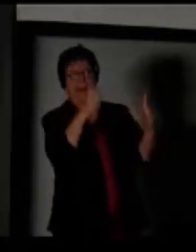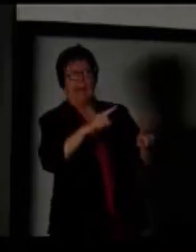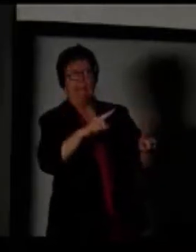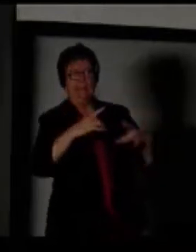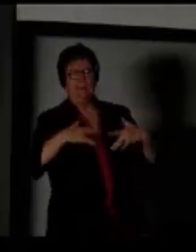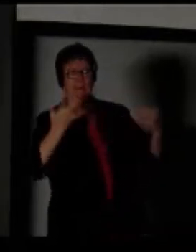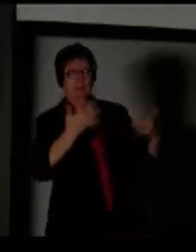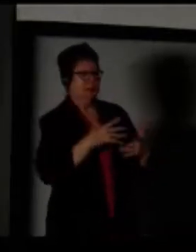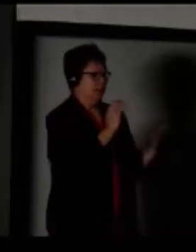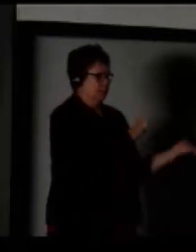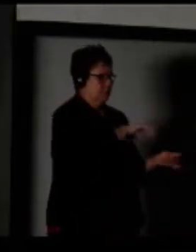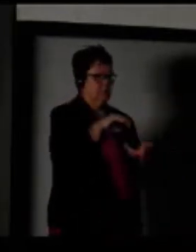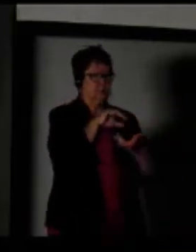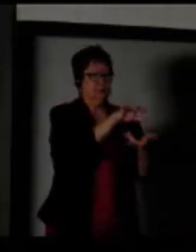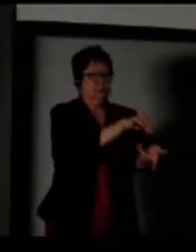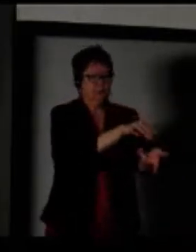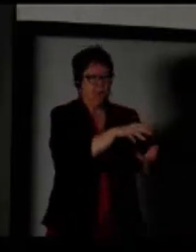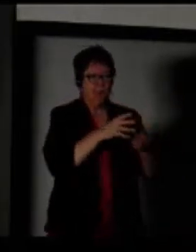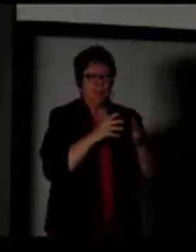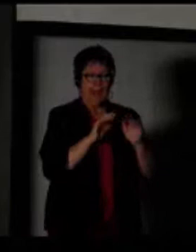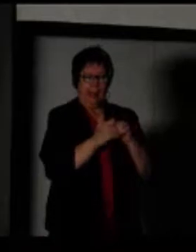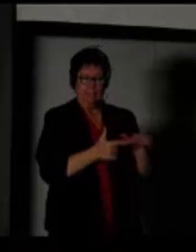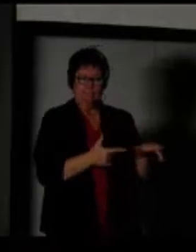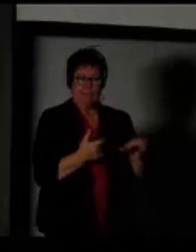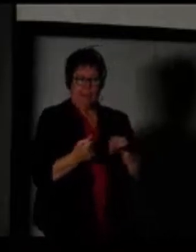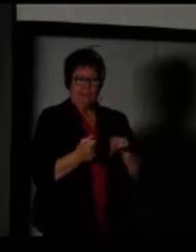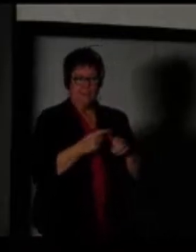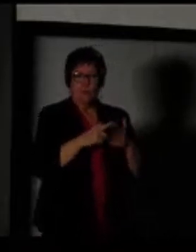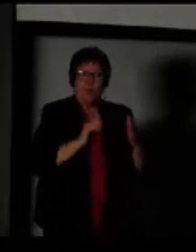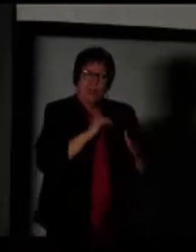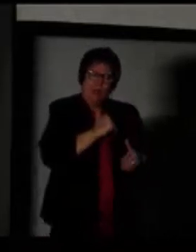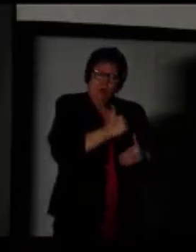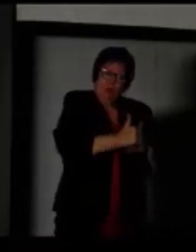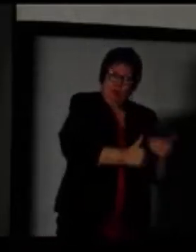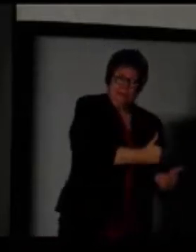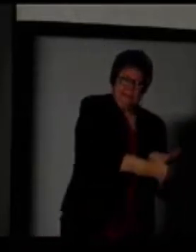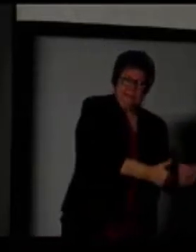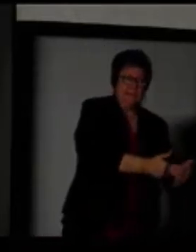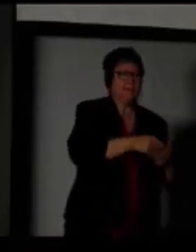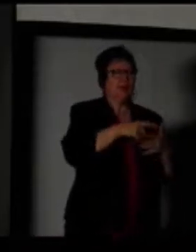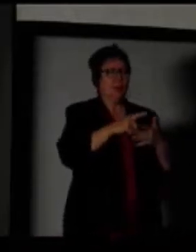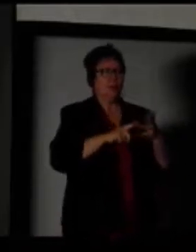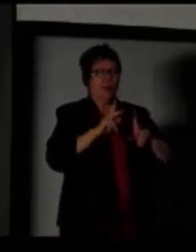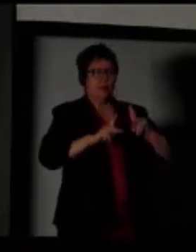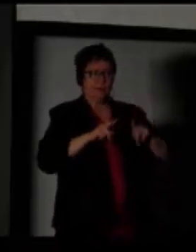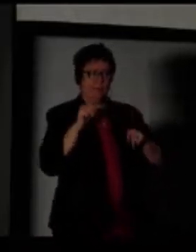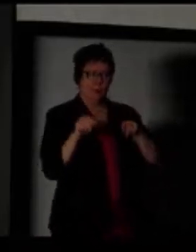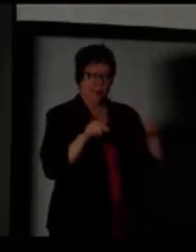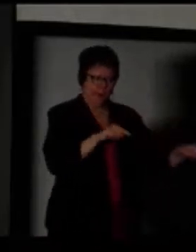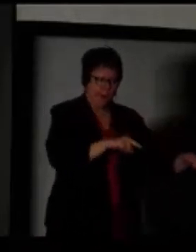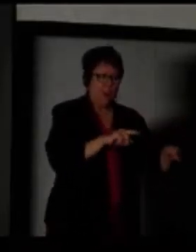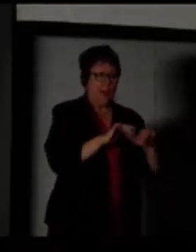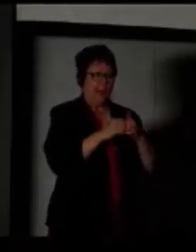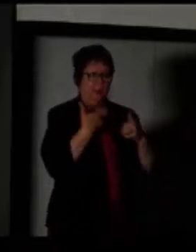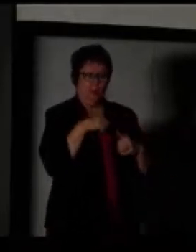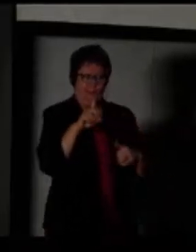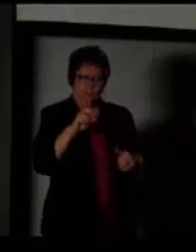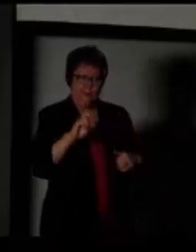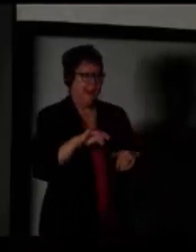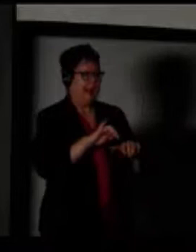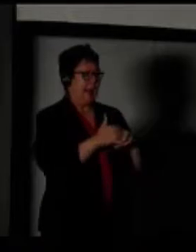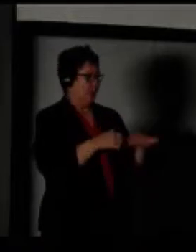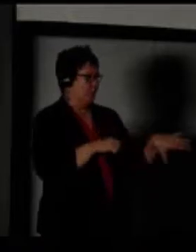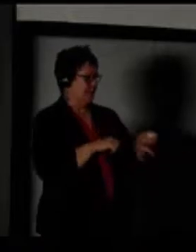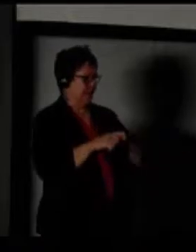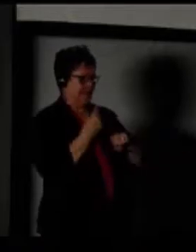public? And so we've really been looking at what are our processes, what are the people that are in place, how do we do that? How do we take something